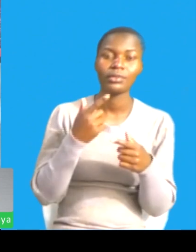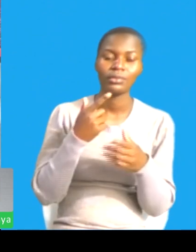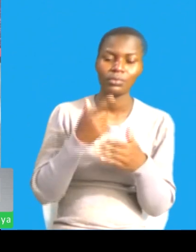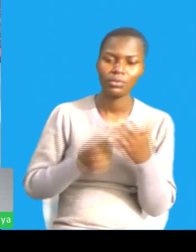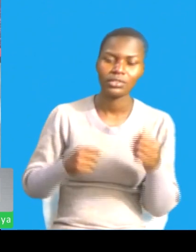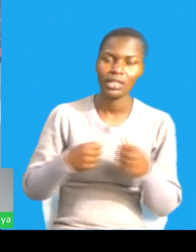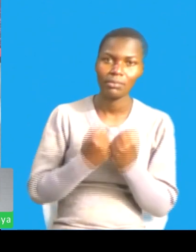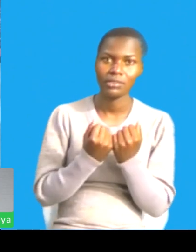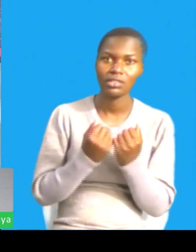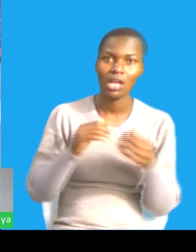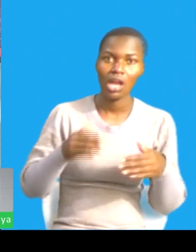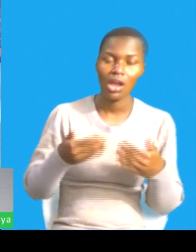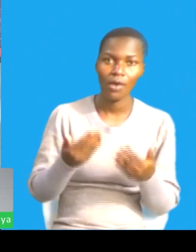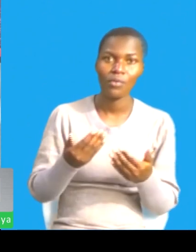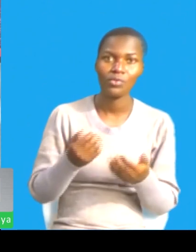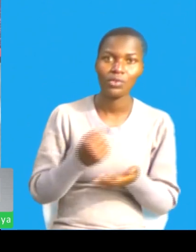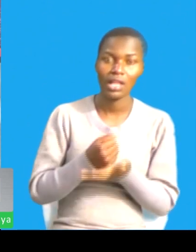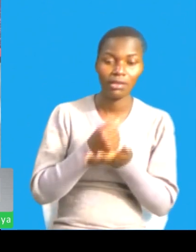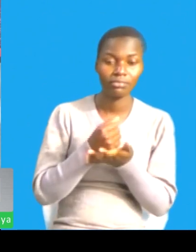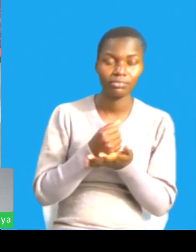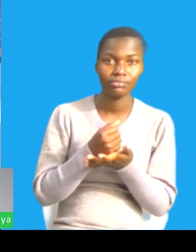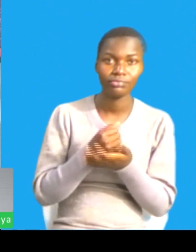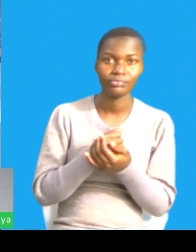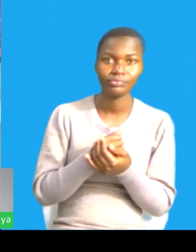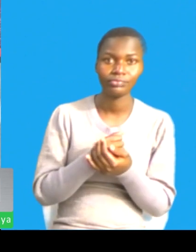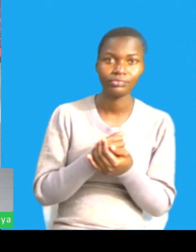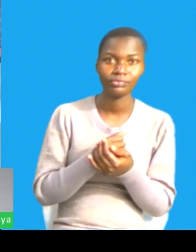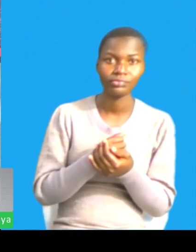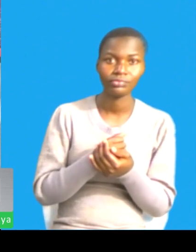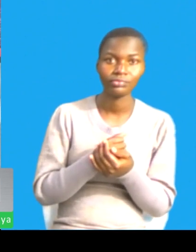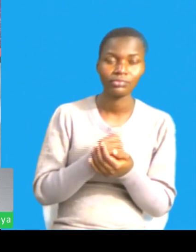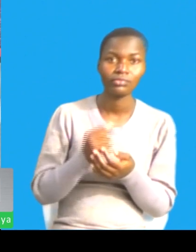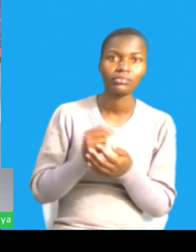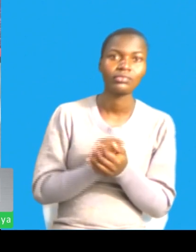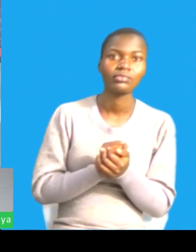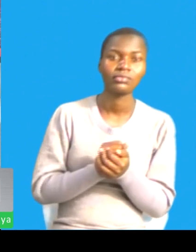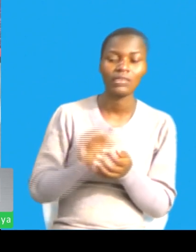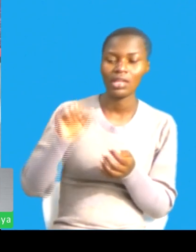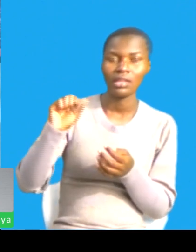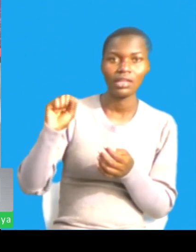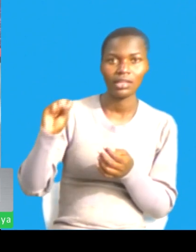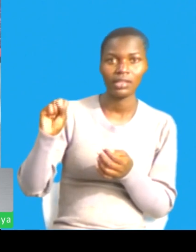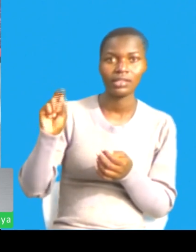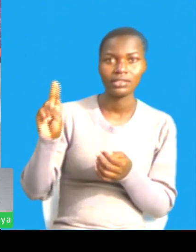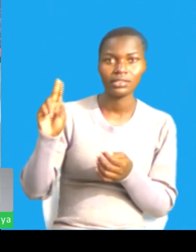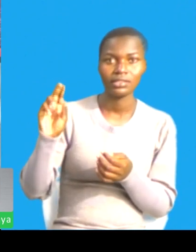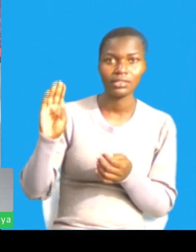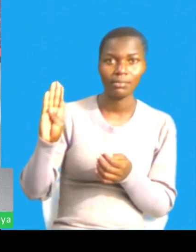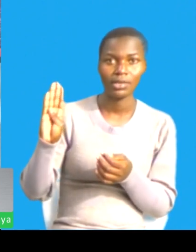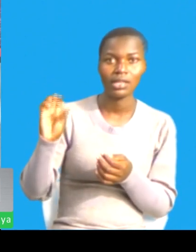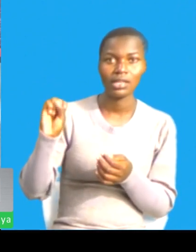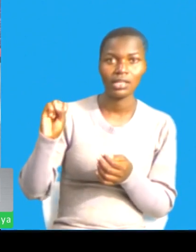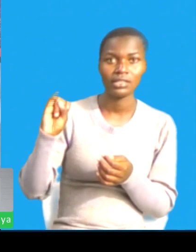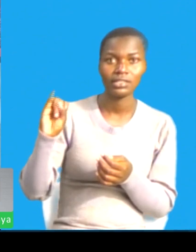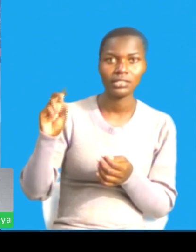Ile serikali ingine ilifanya subsidies. And I'll tell you for free. Subsidies are not wrong. They are not wrong. They've been done in so many